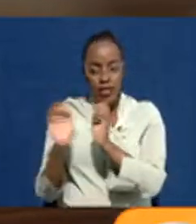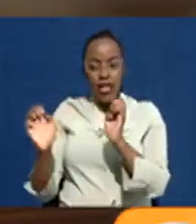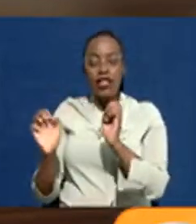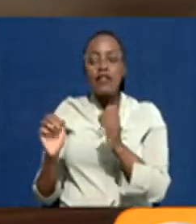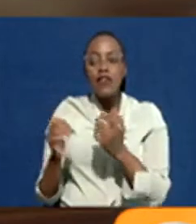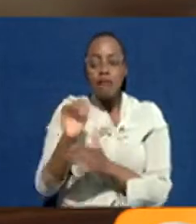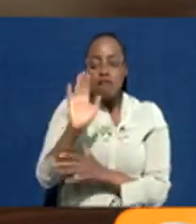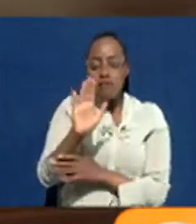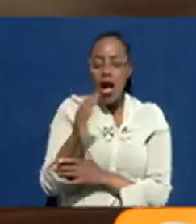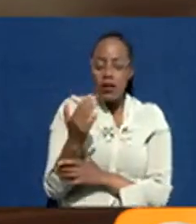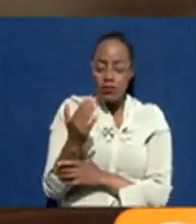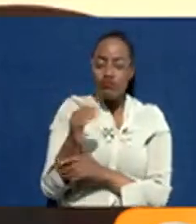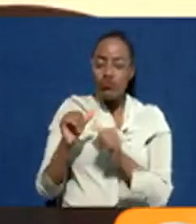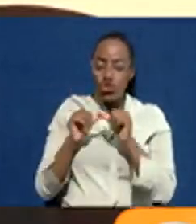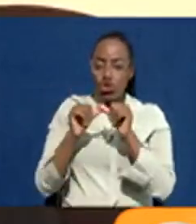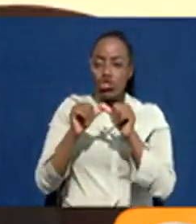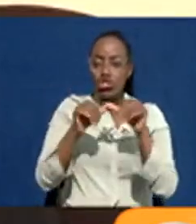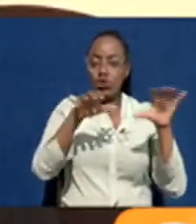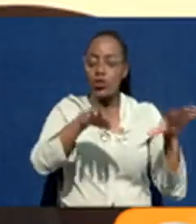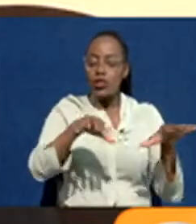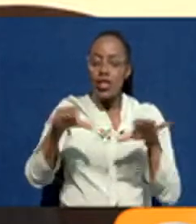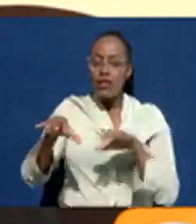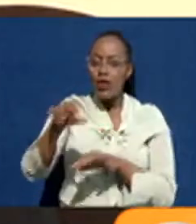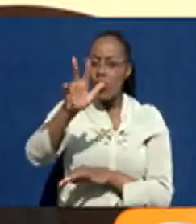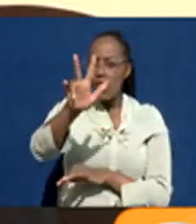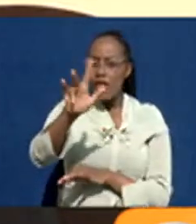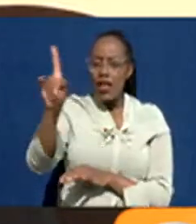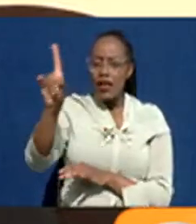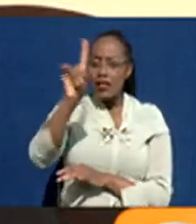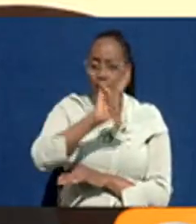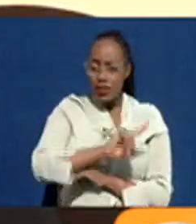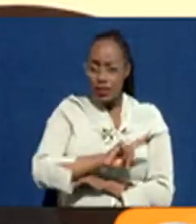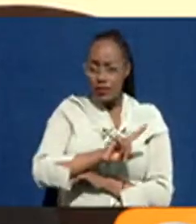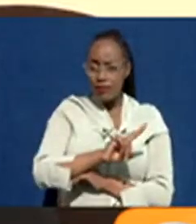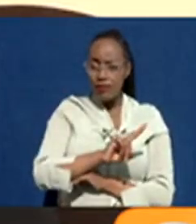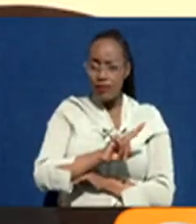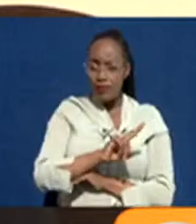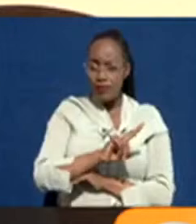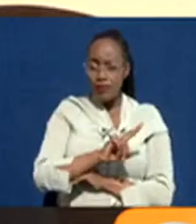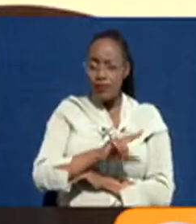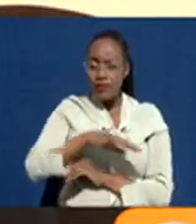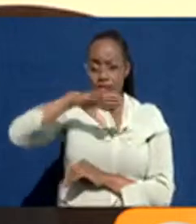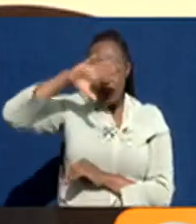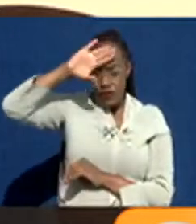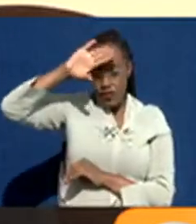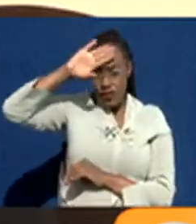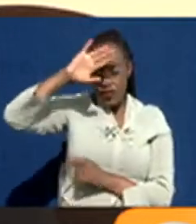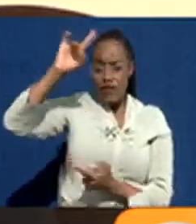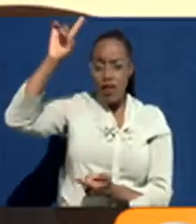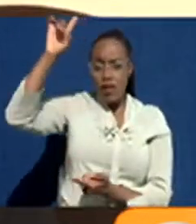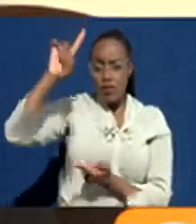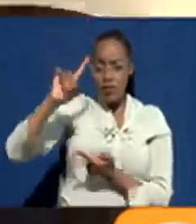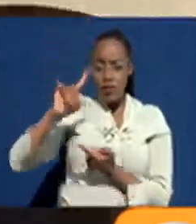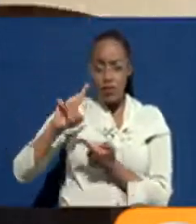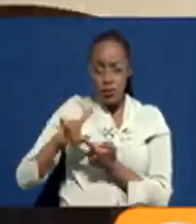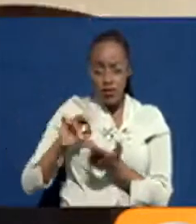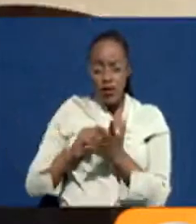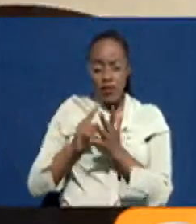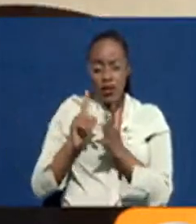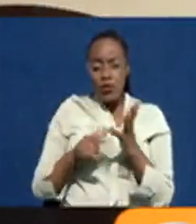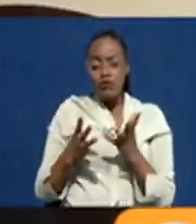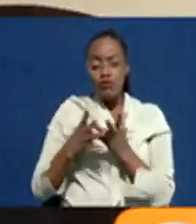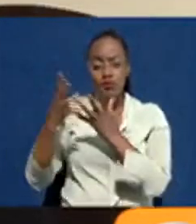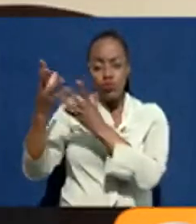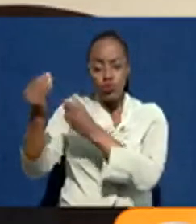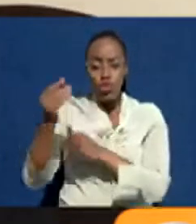her tribulations continued. On the third day, The fever went down, so we went